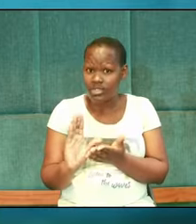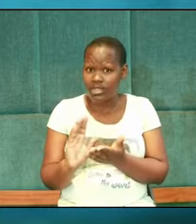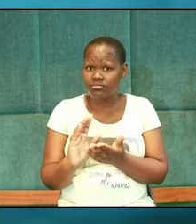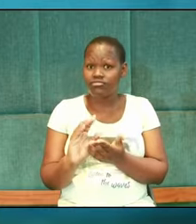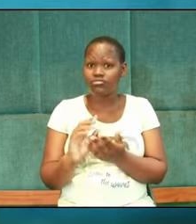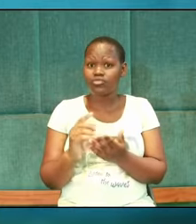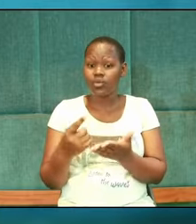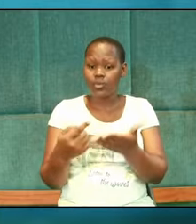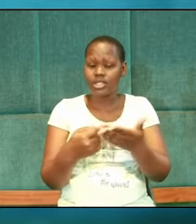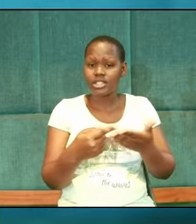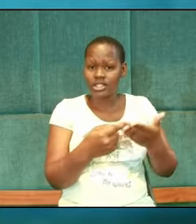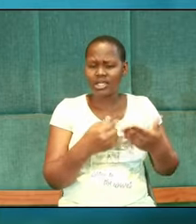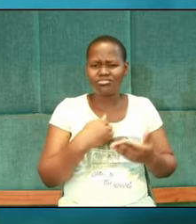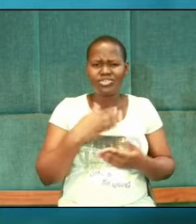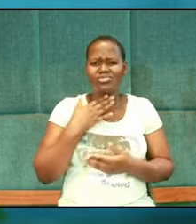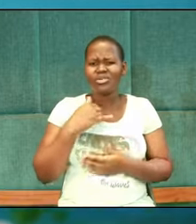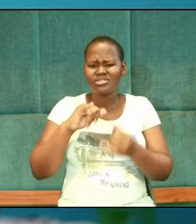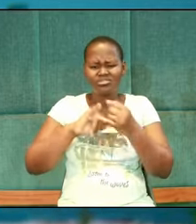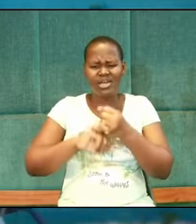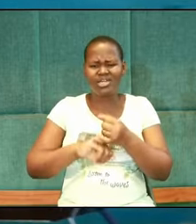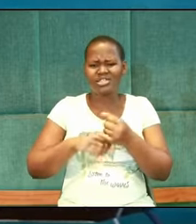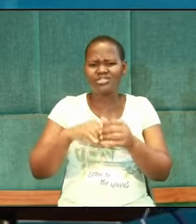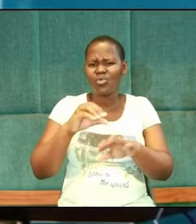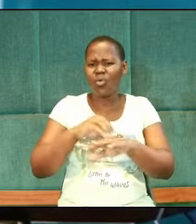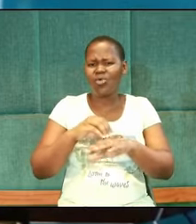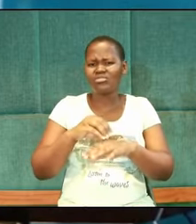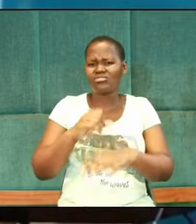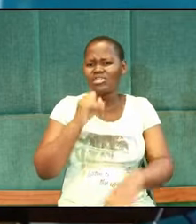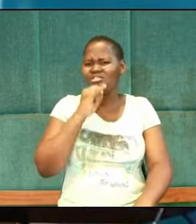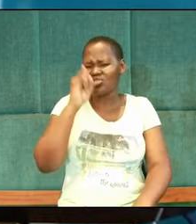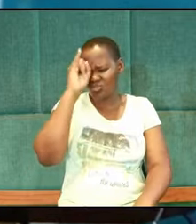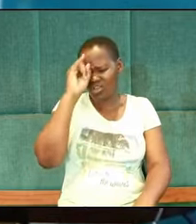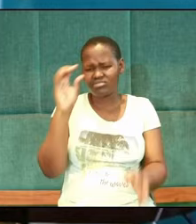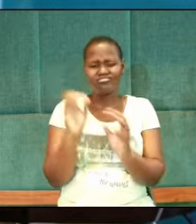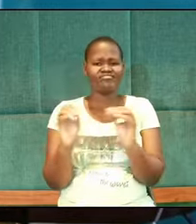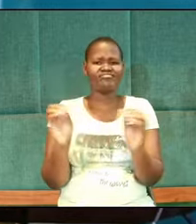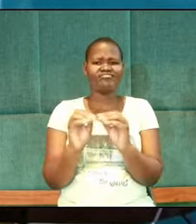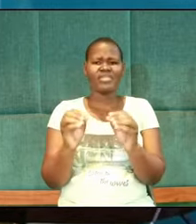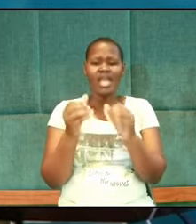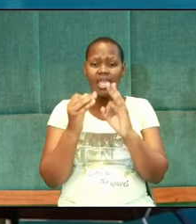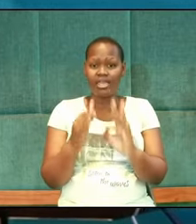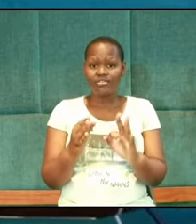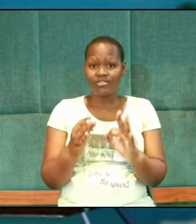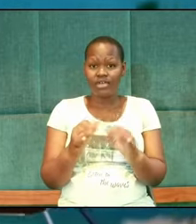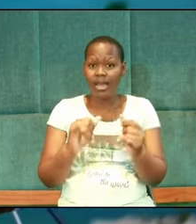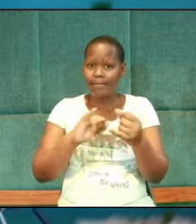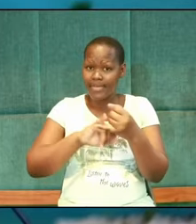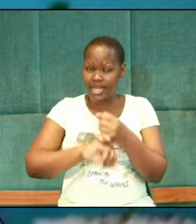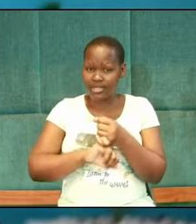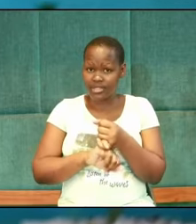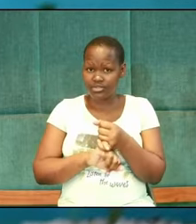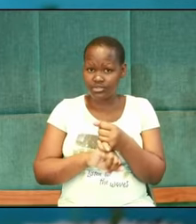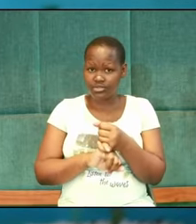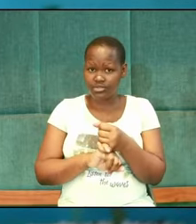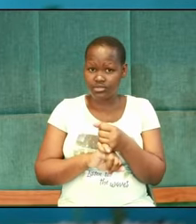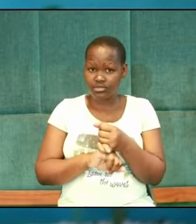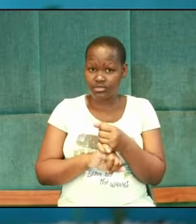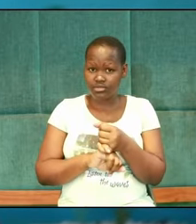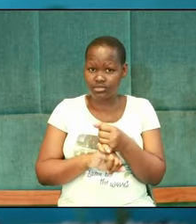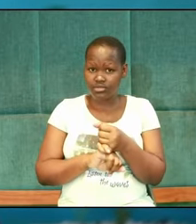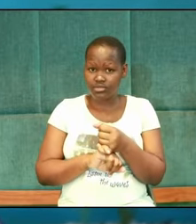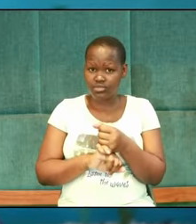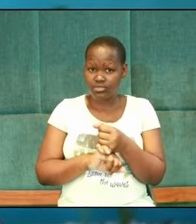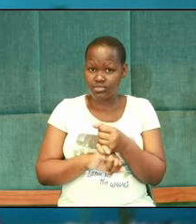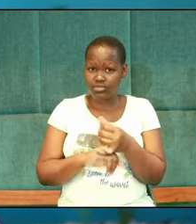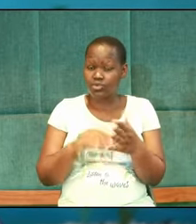on ignorance. If marriage is what it ought to be, if marriage is